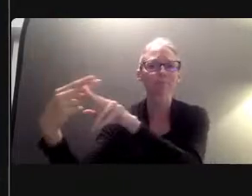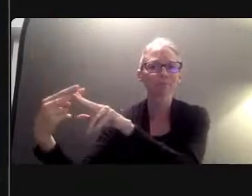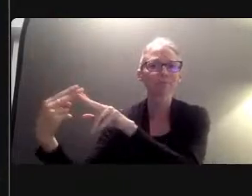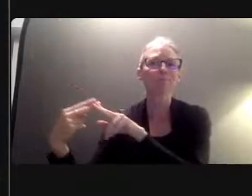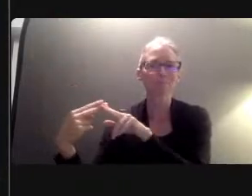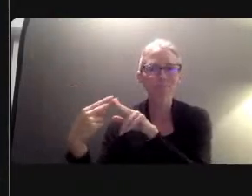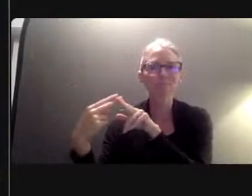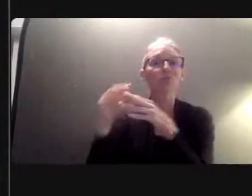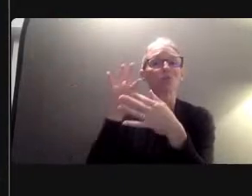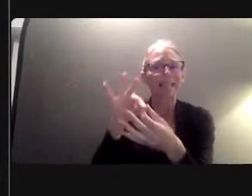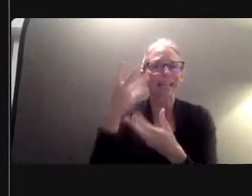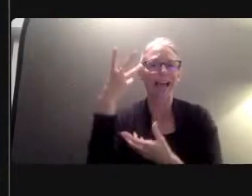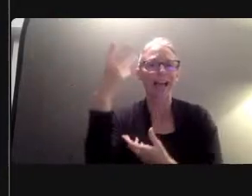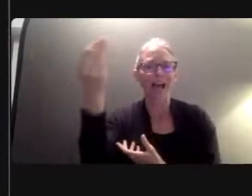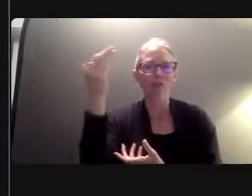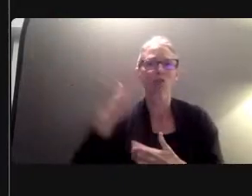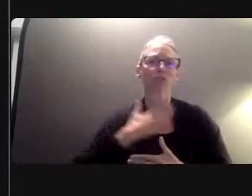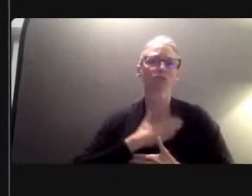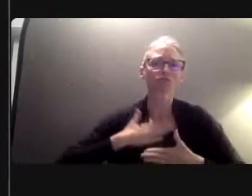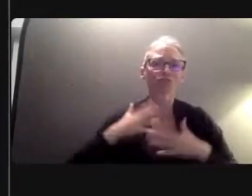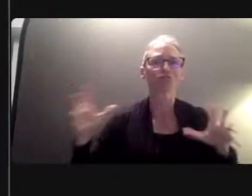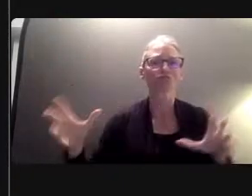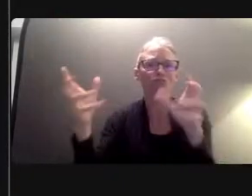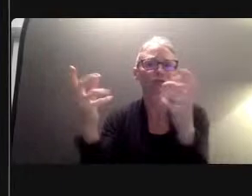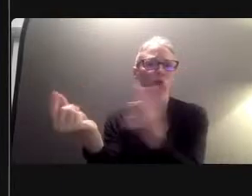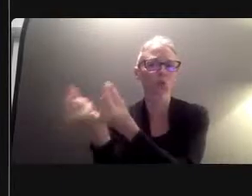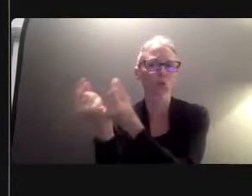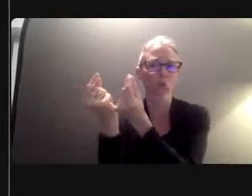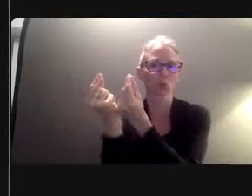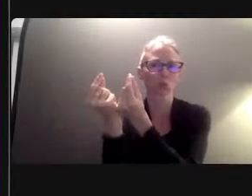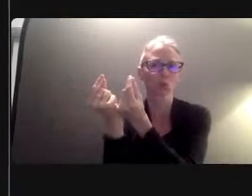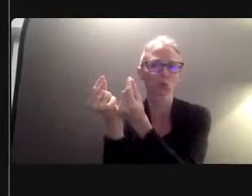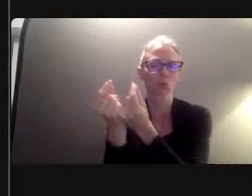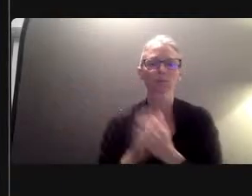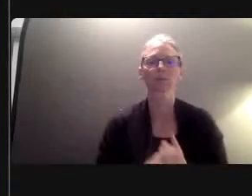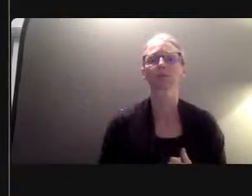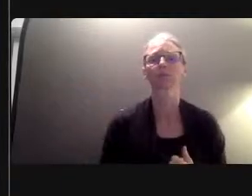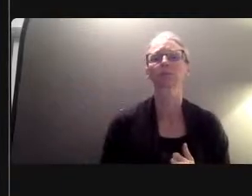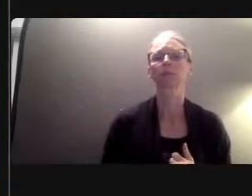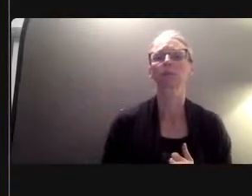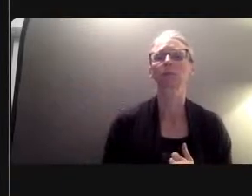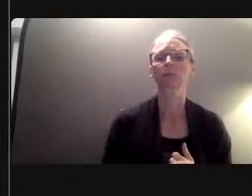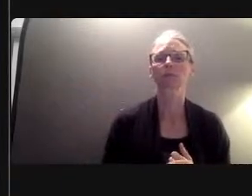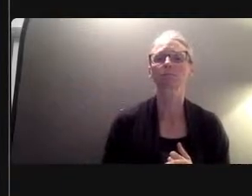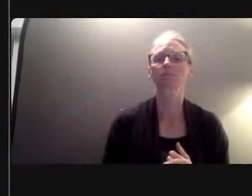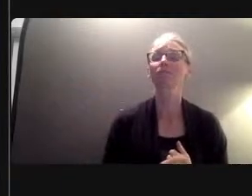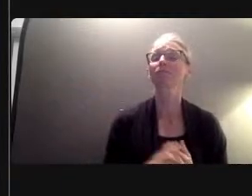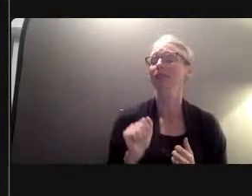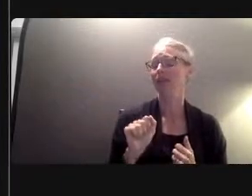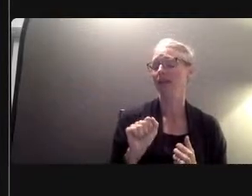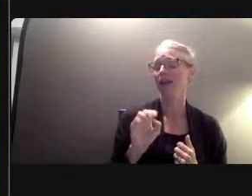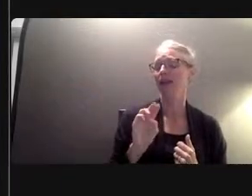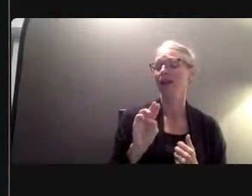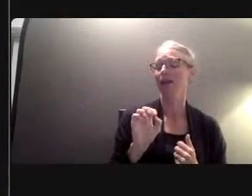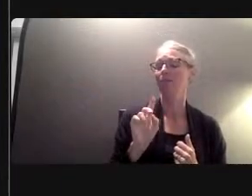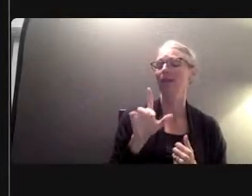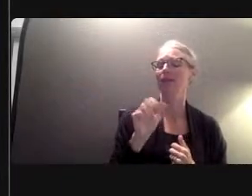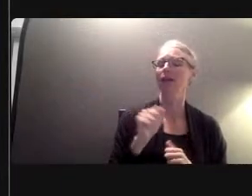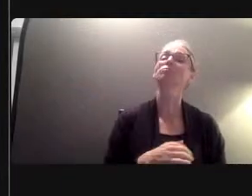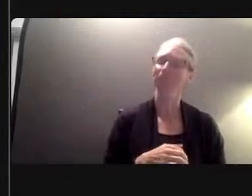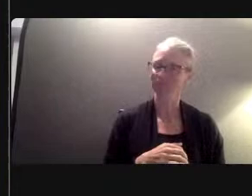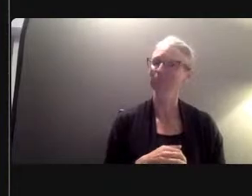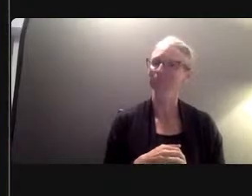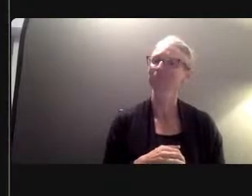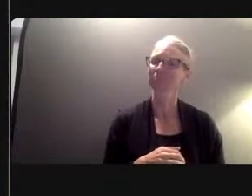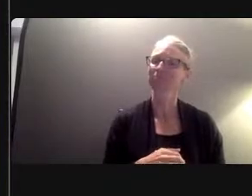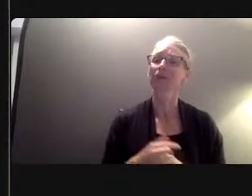outdoor recreation. Yeah, absolutely. I learned that a lot being a content creator